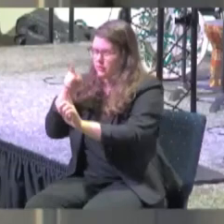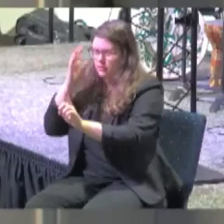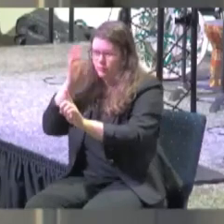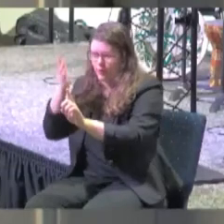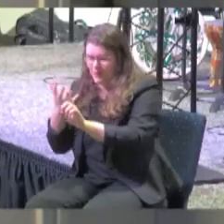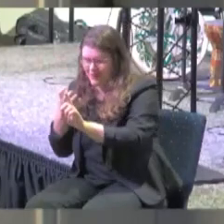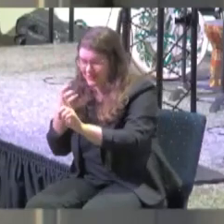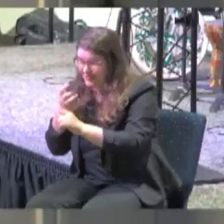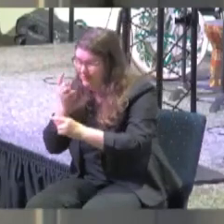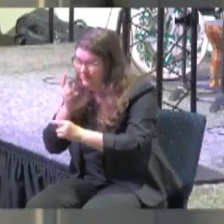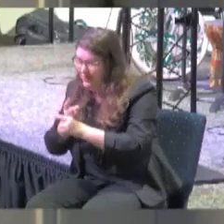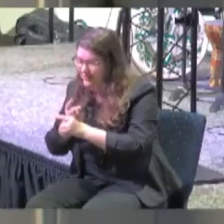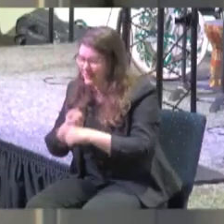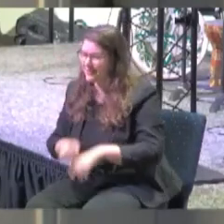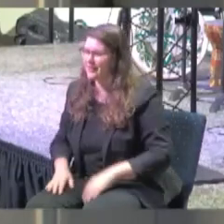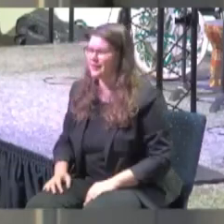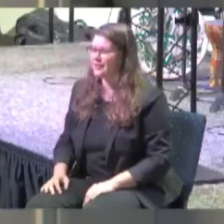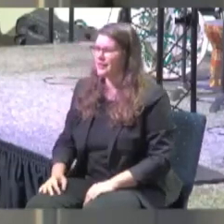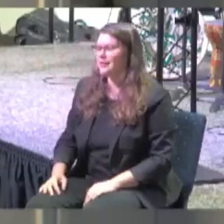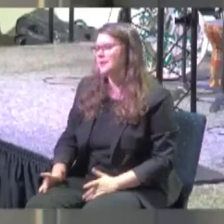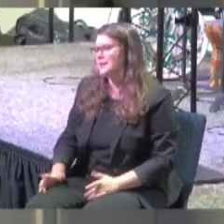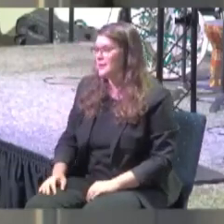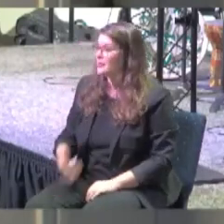not Jewish Pharisees